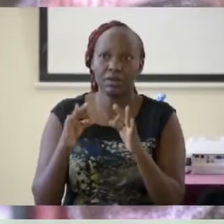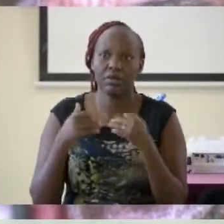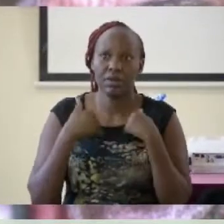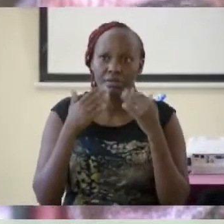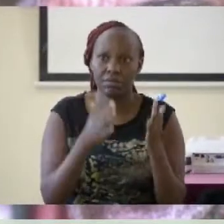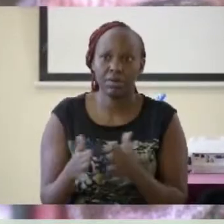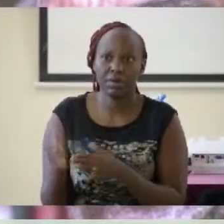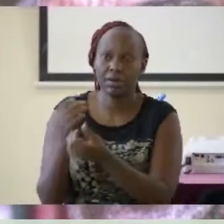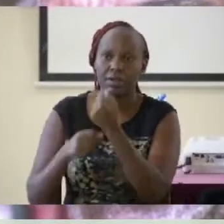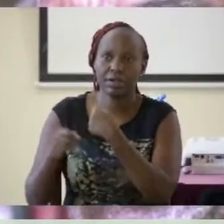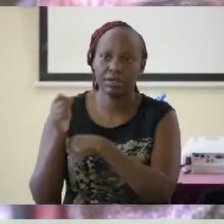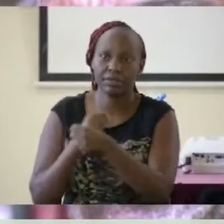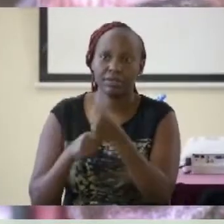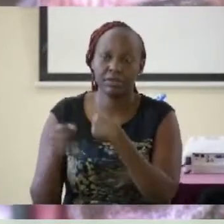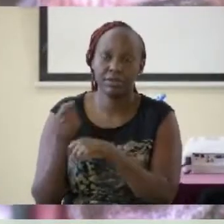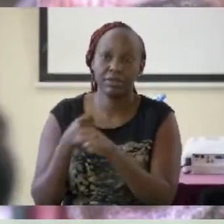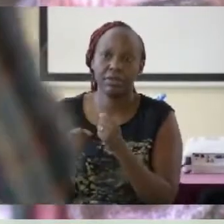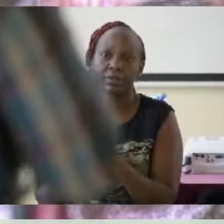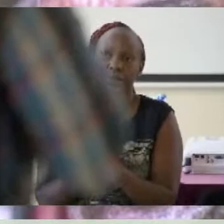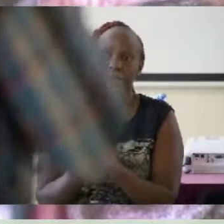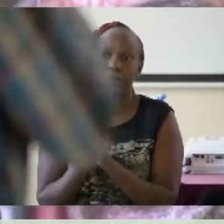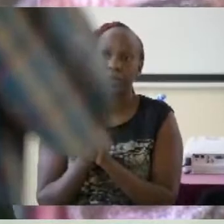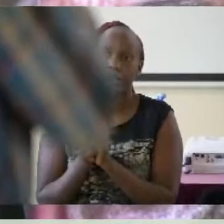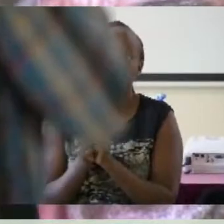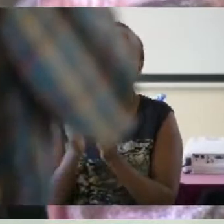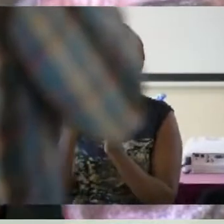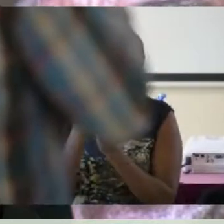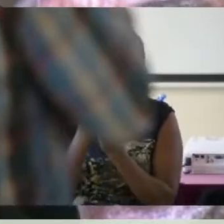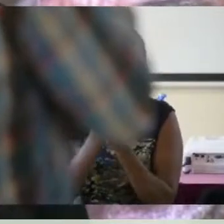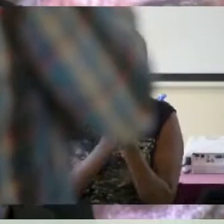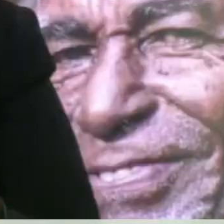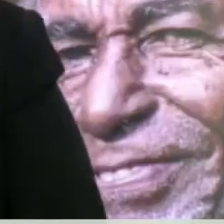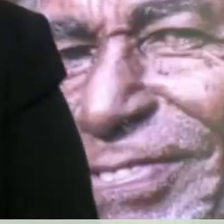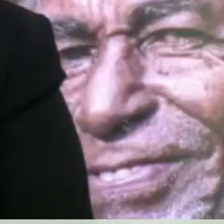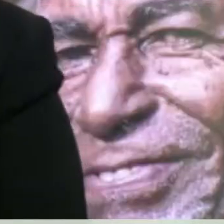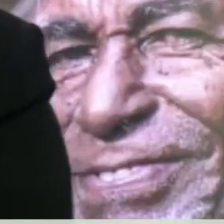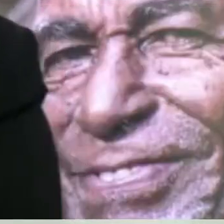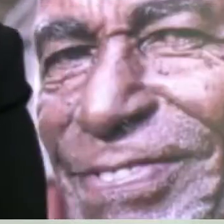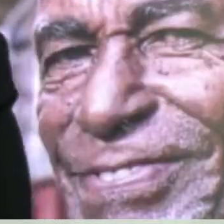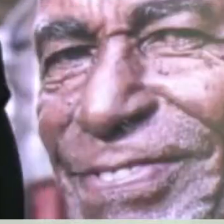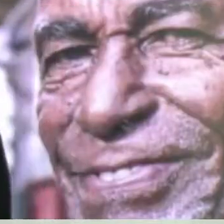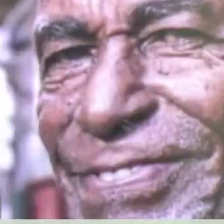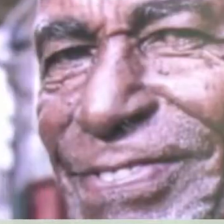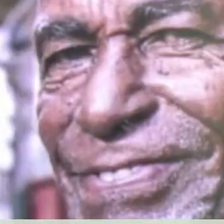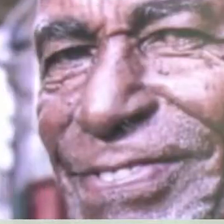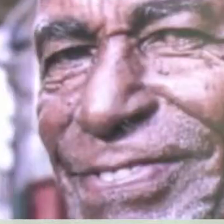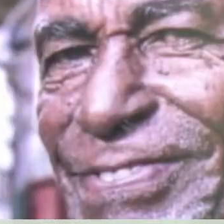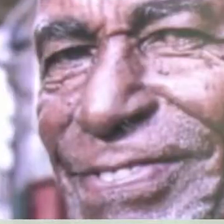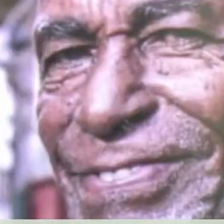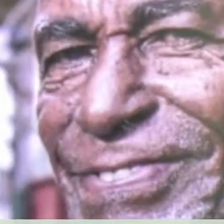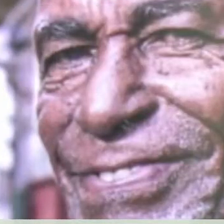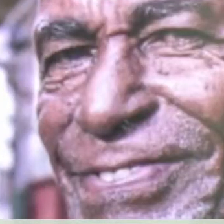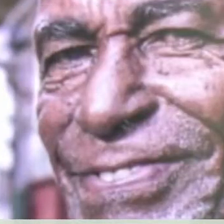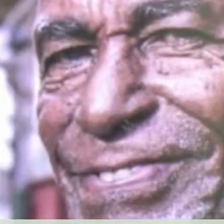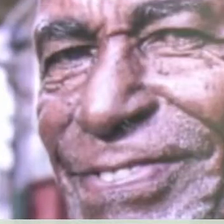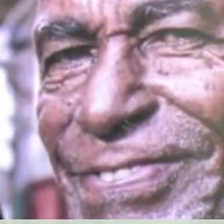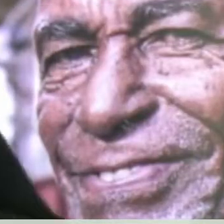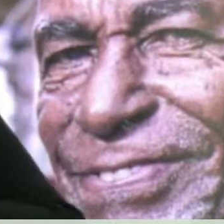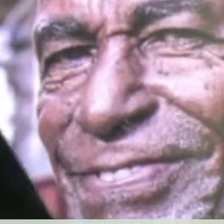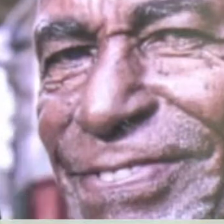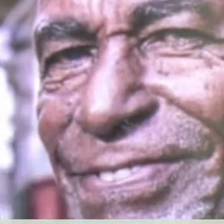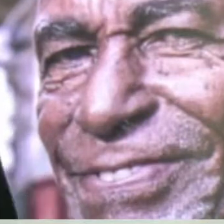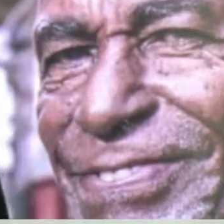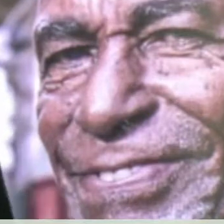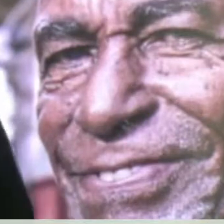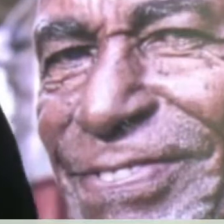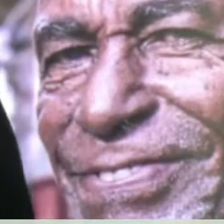activity as put in the program that you submitted to us has been successful. Because I can